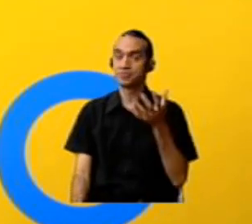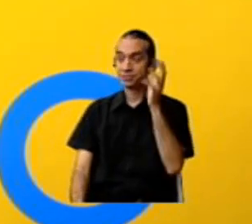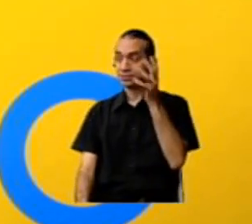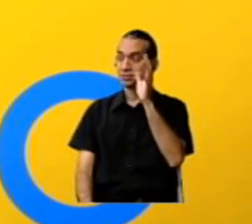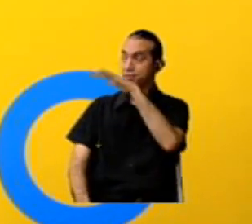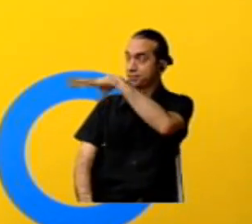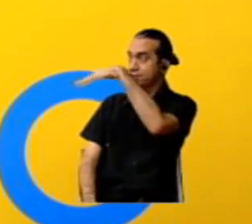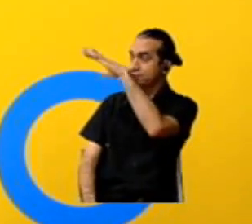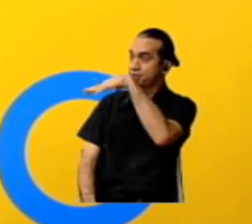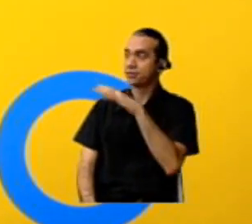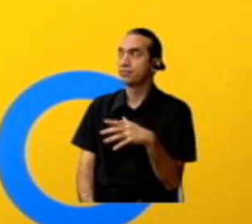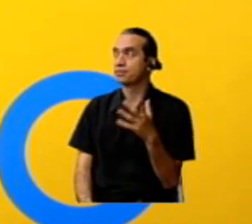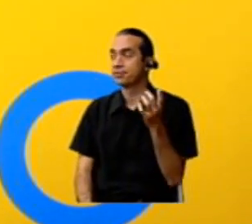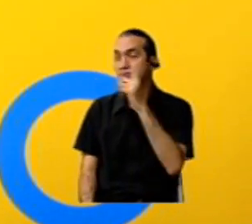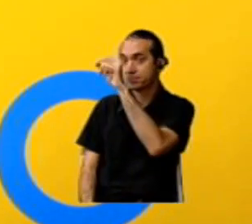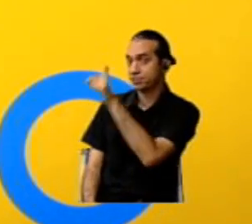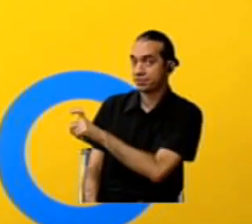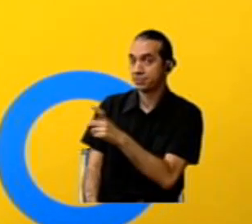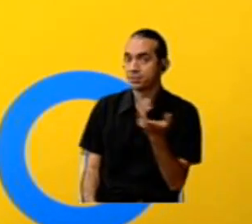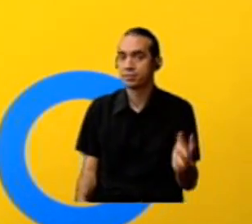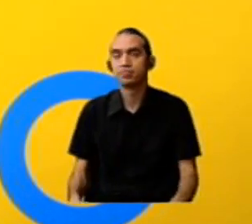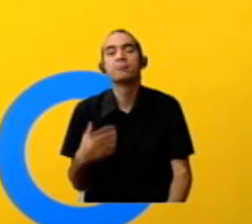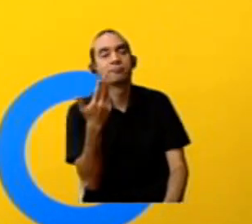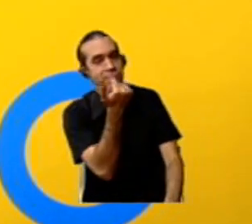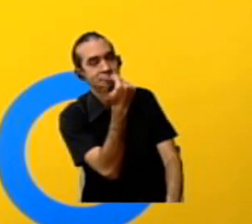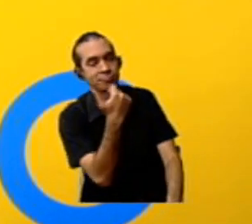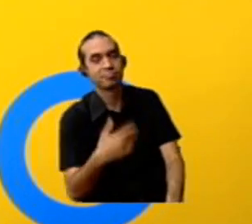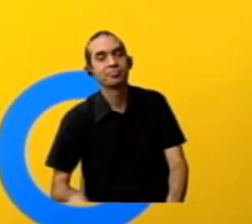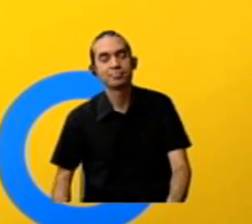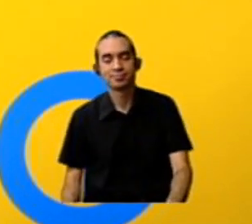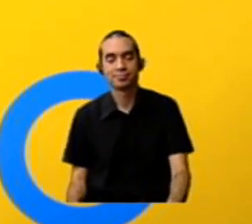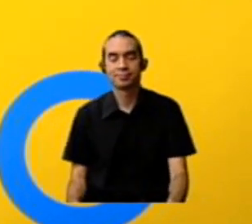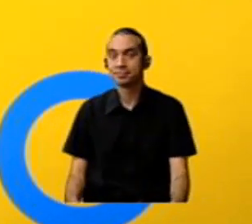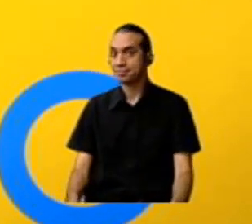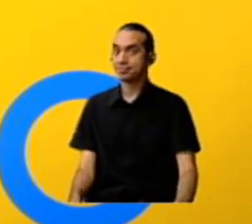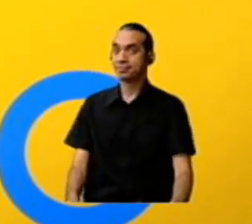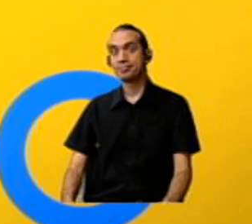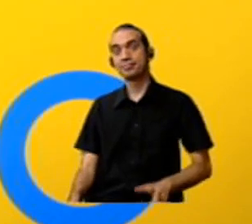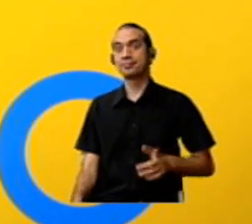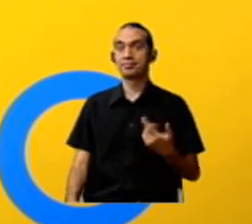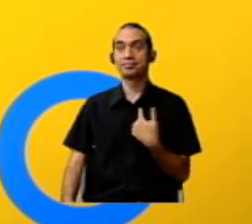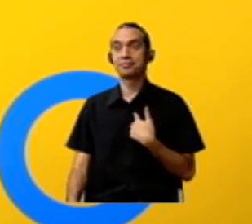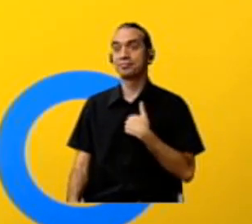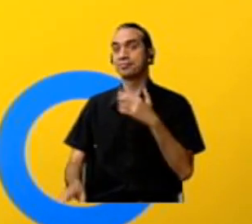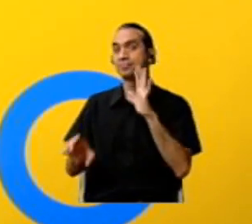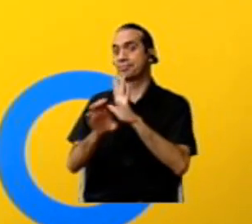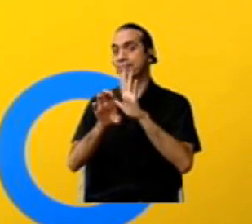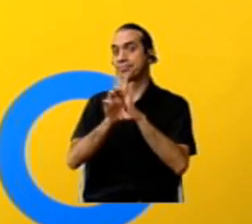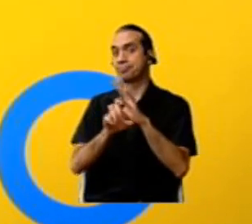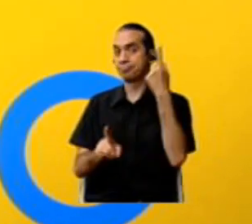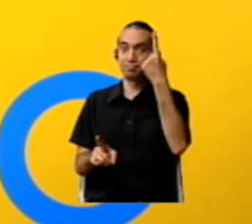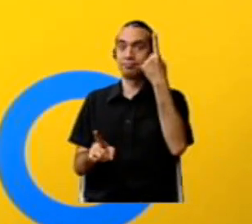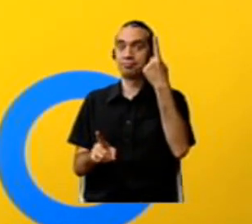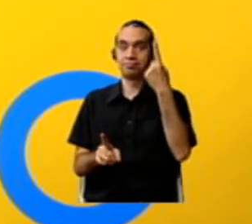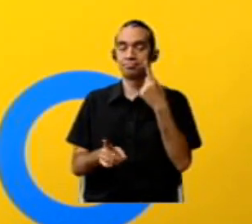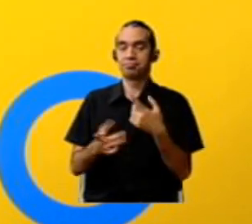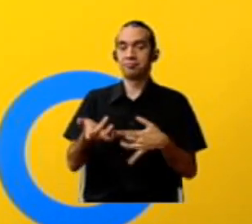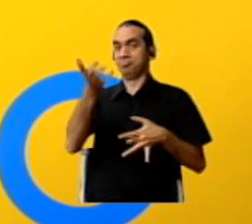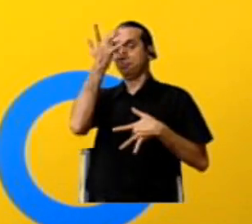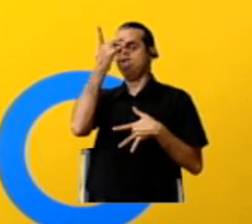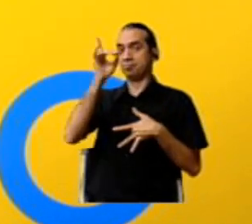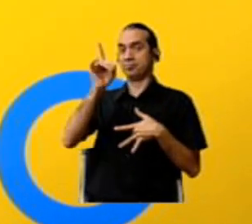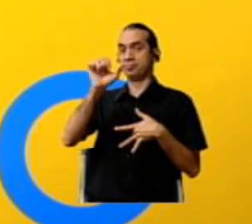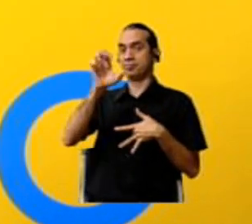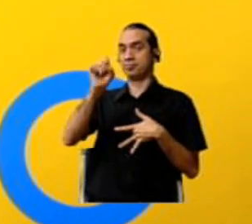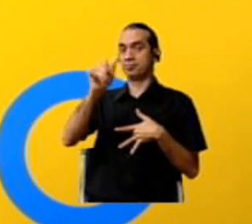Teacher Greivin, I have a question. Tell me, Charlie. If I have one of those diseases, what should